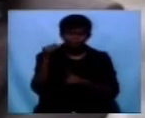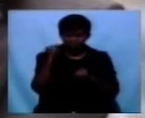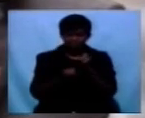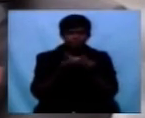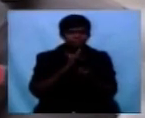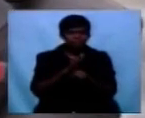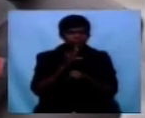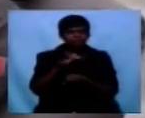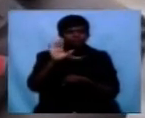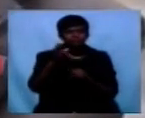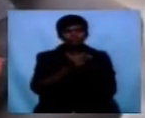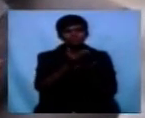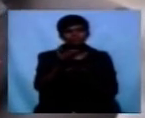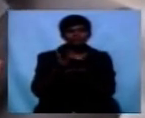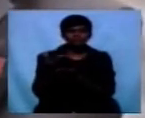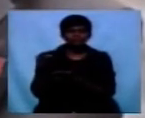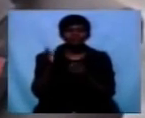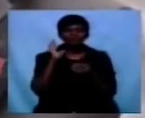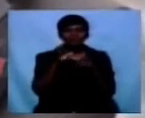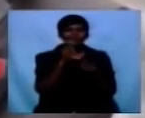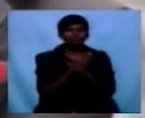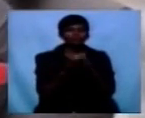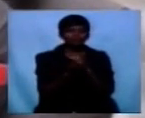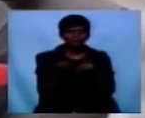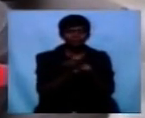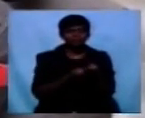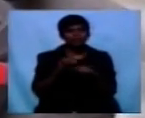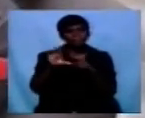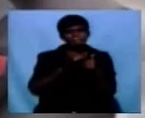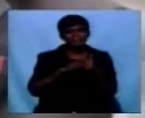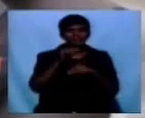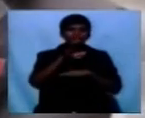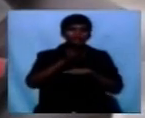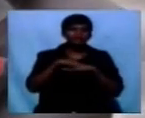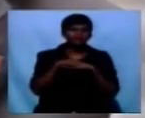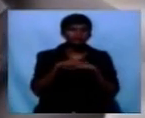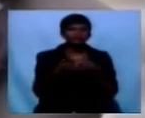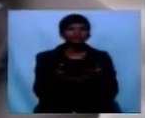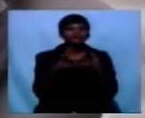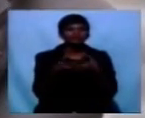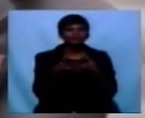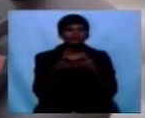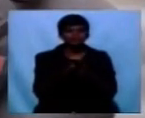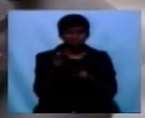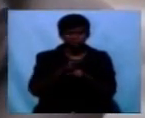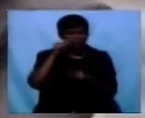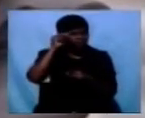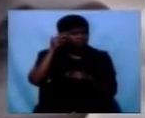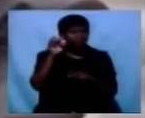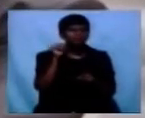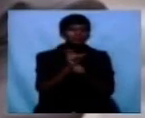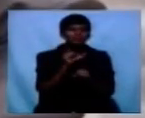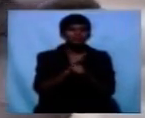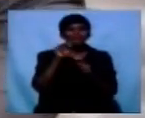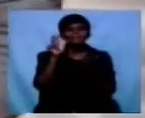they had done their procurement, they would do a construction. Then they will come and invite an engineer from the Ministry of Works and Supply to go and